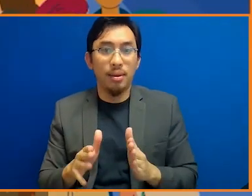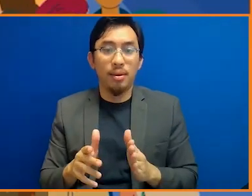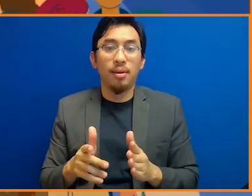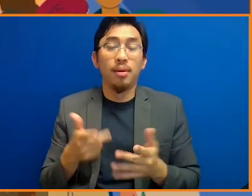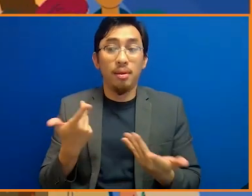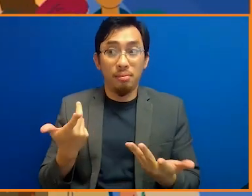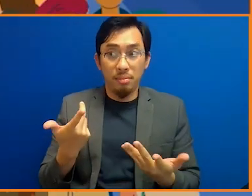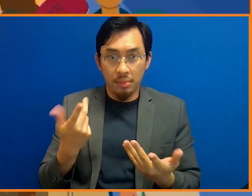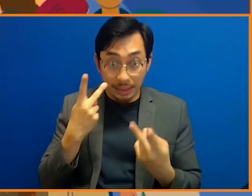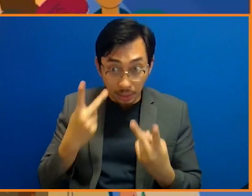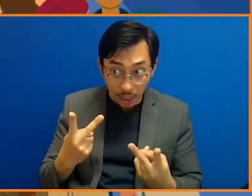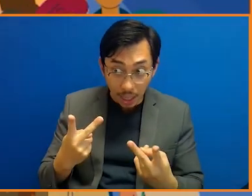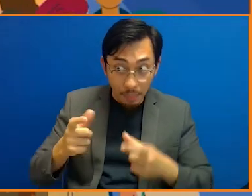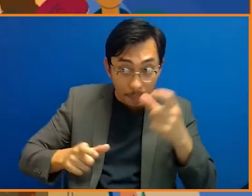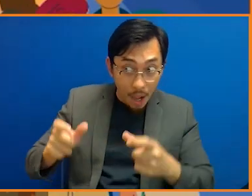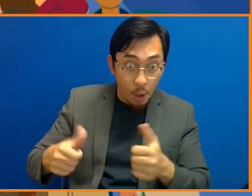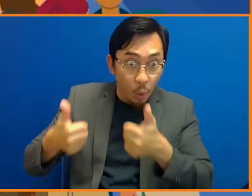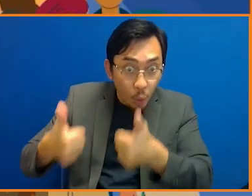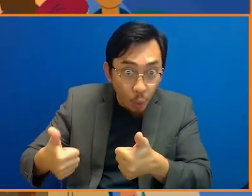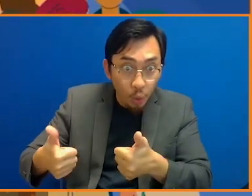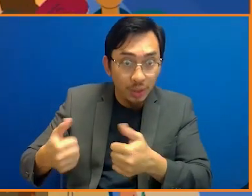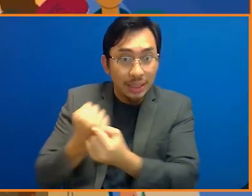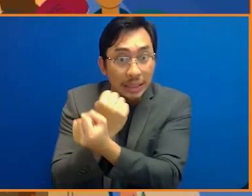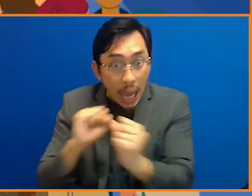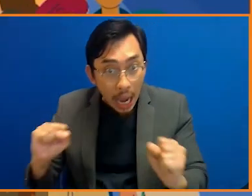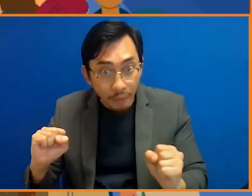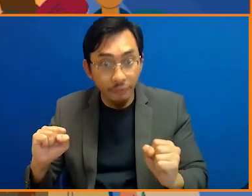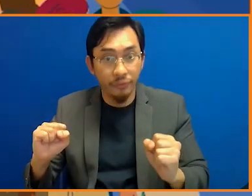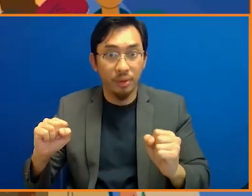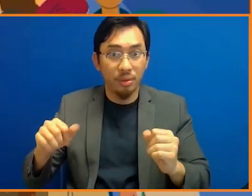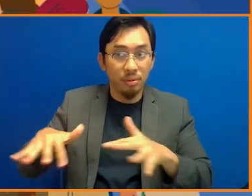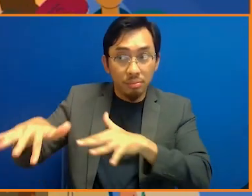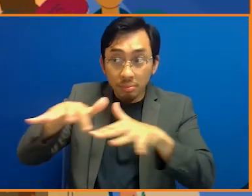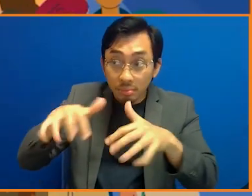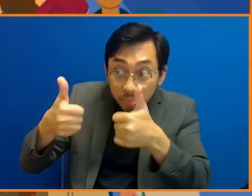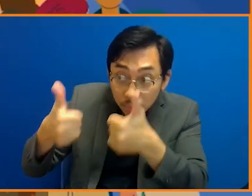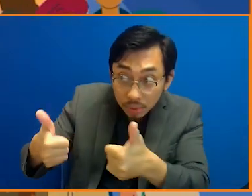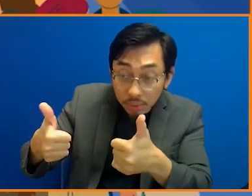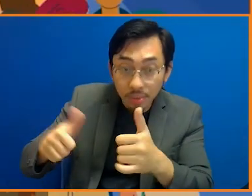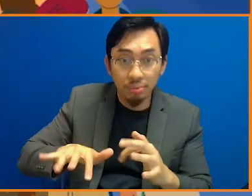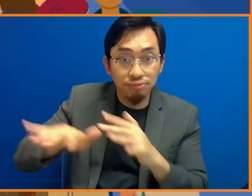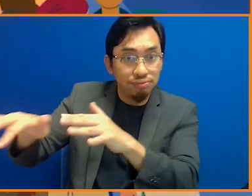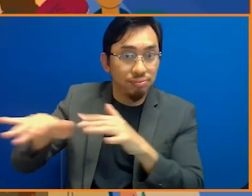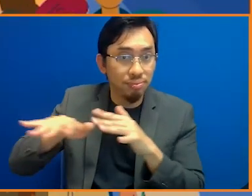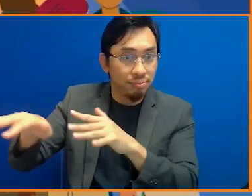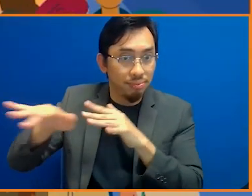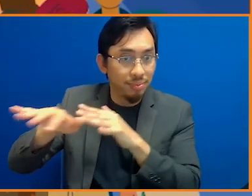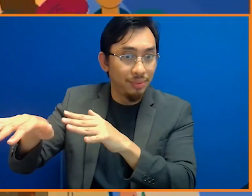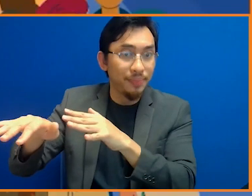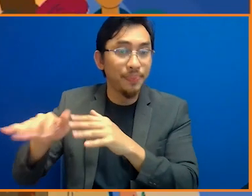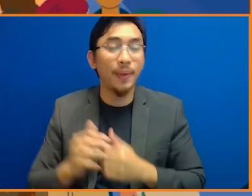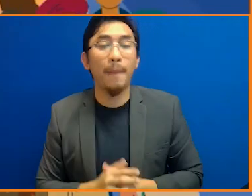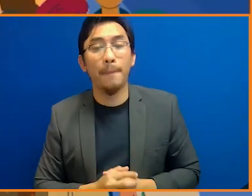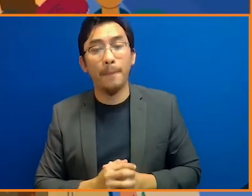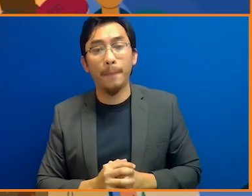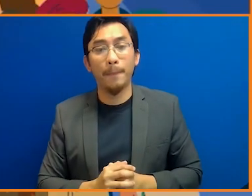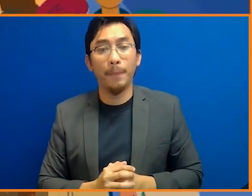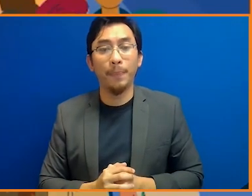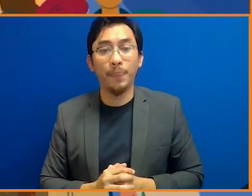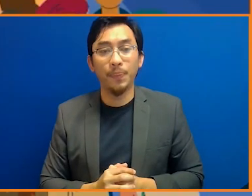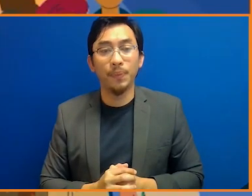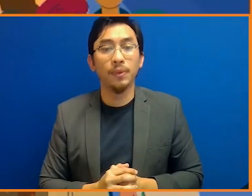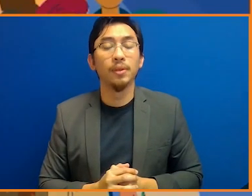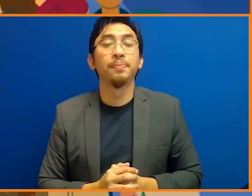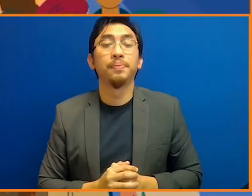evacuation plan, or we make sure that people could save their life even under this situation.